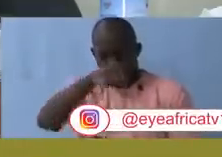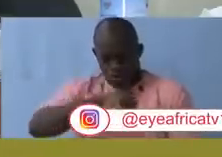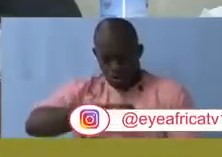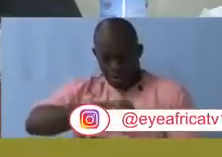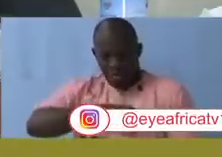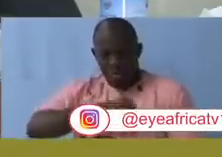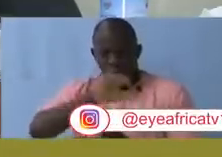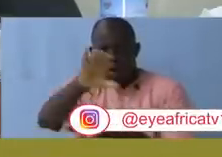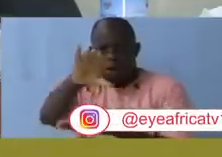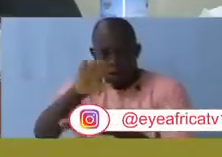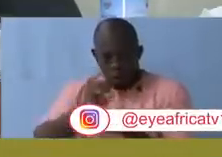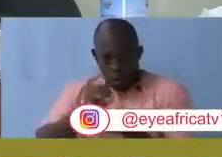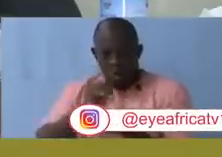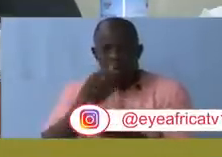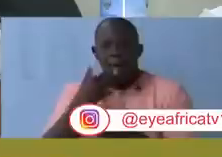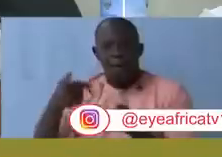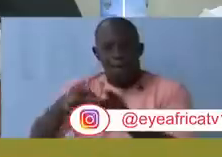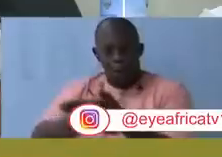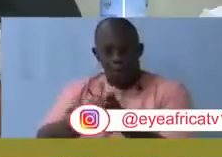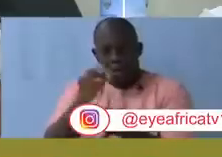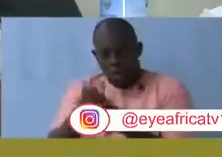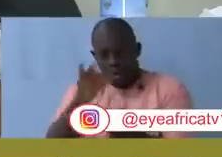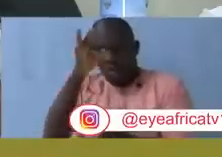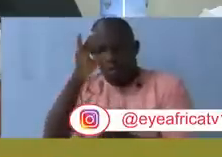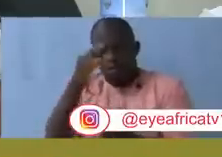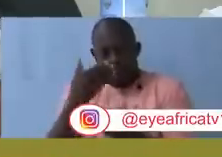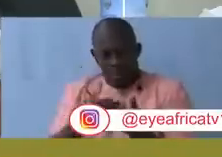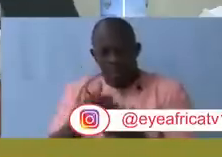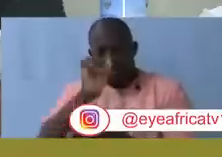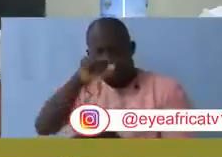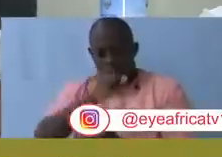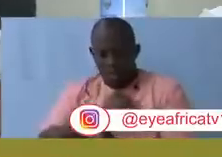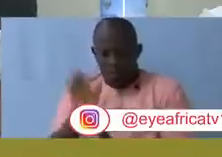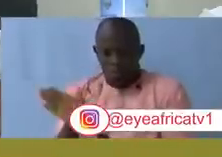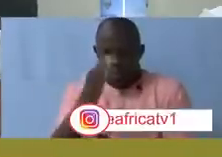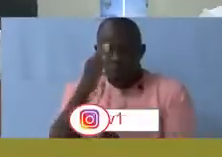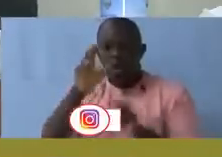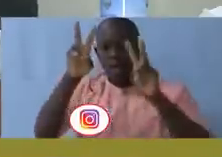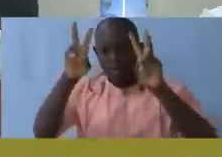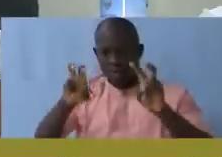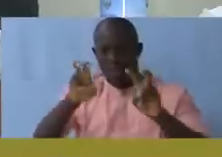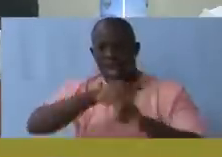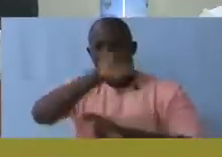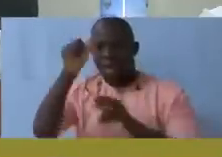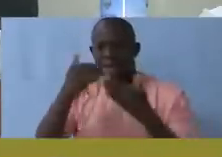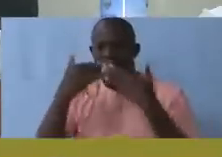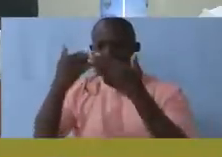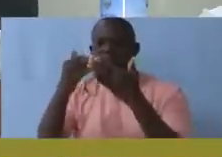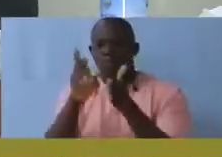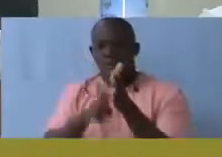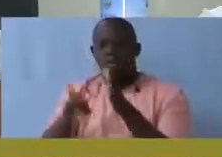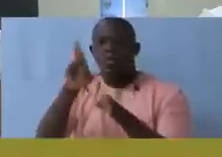them and come and tell me the outcome. And I did that.